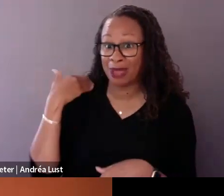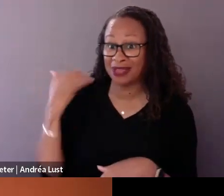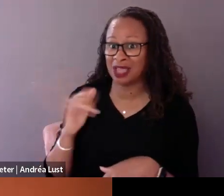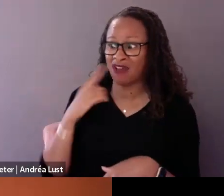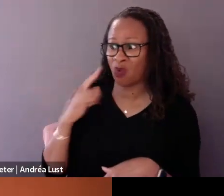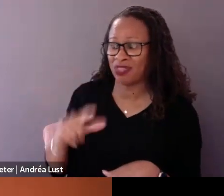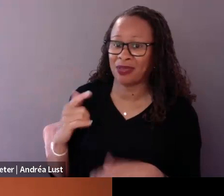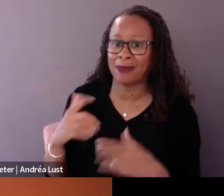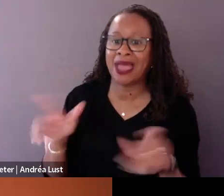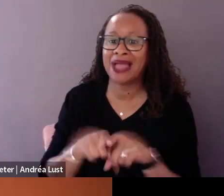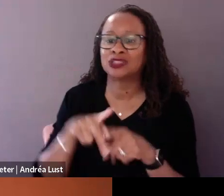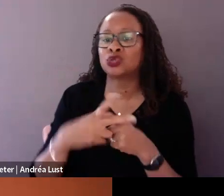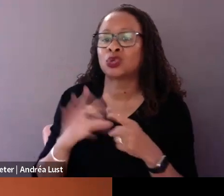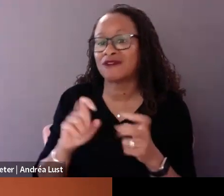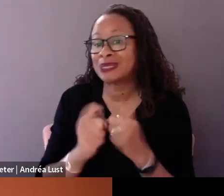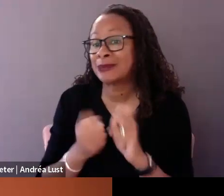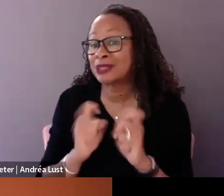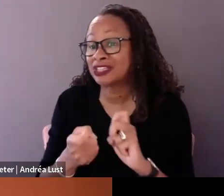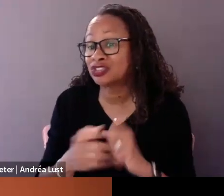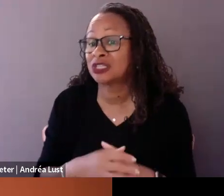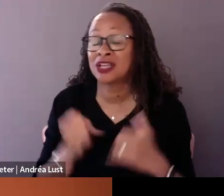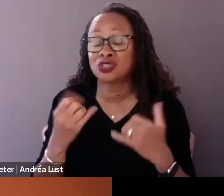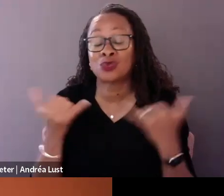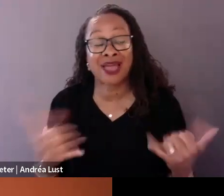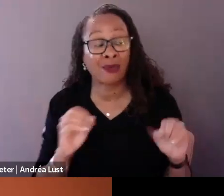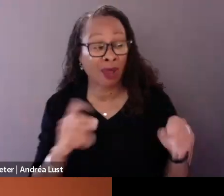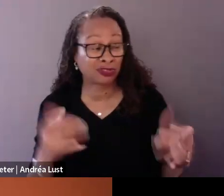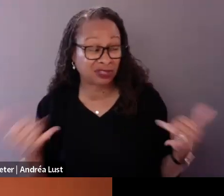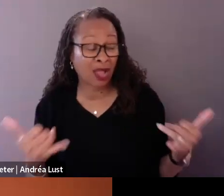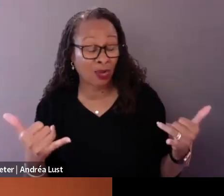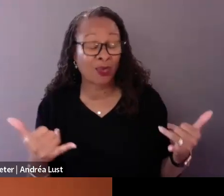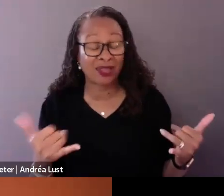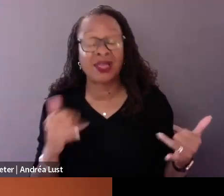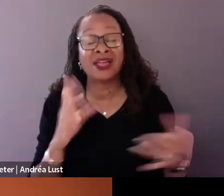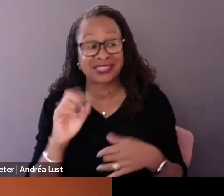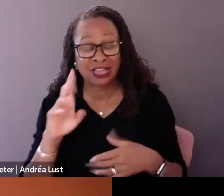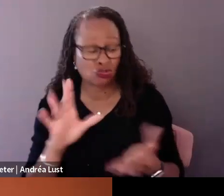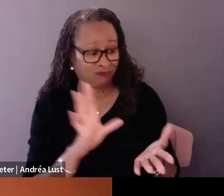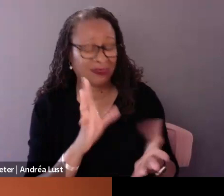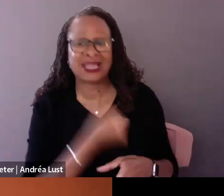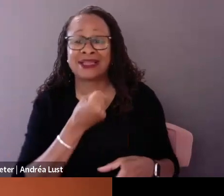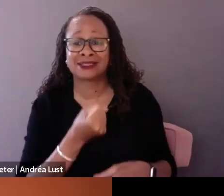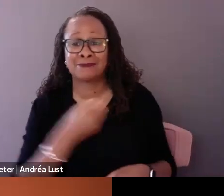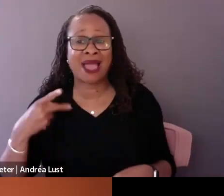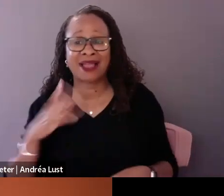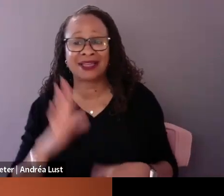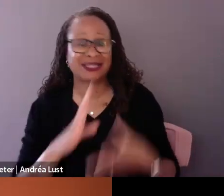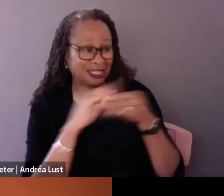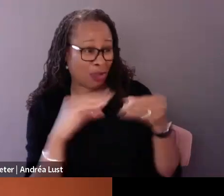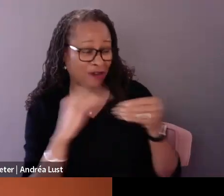tool of manipulation. So here was an opportunity for Daniel to sort of reclaim his own narrative. And I think there was a snowball